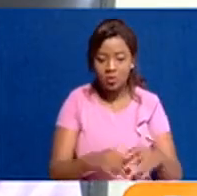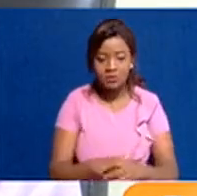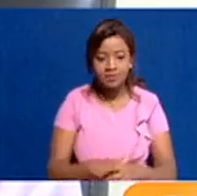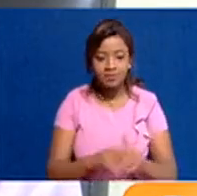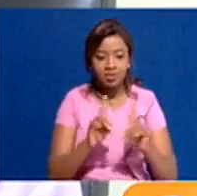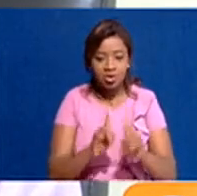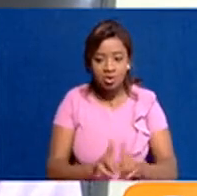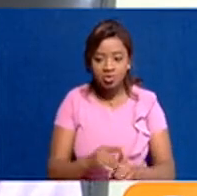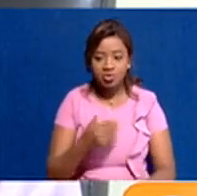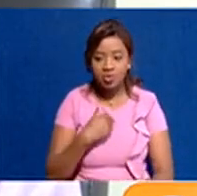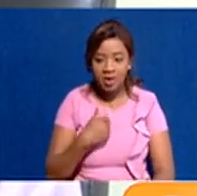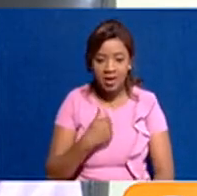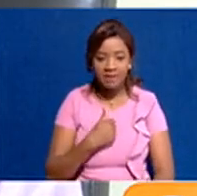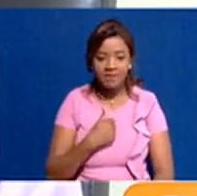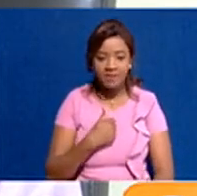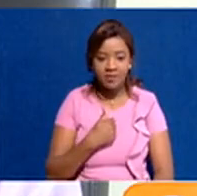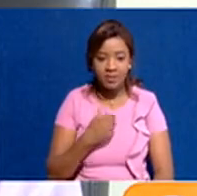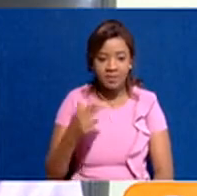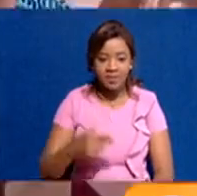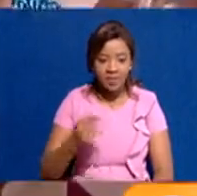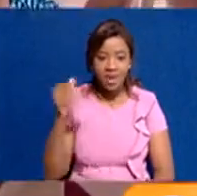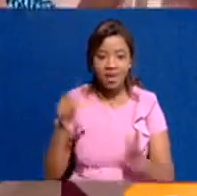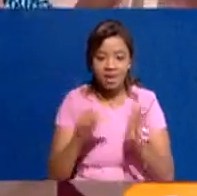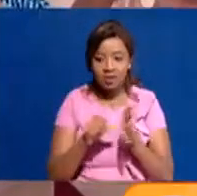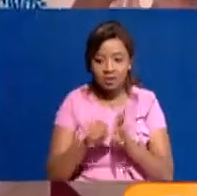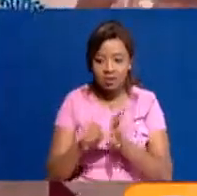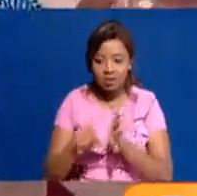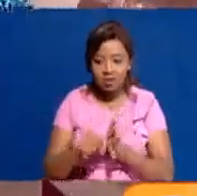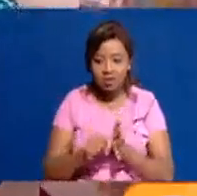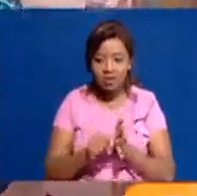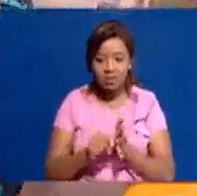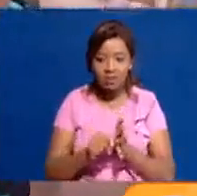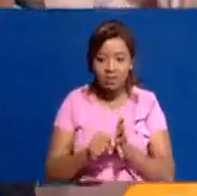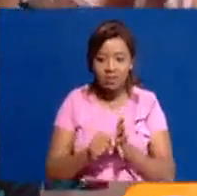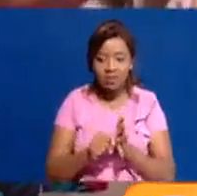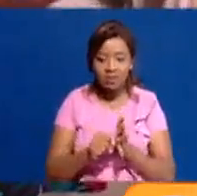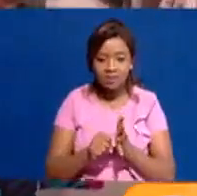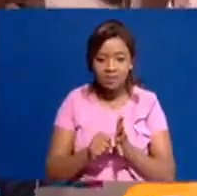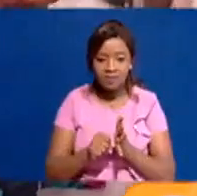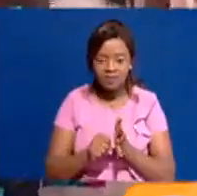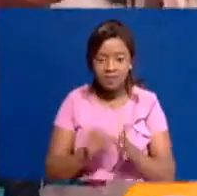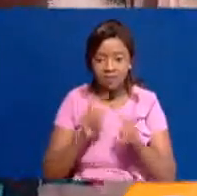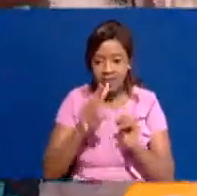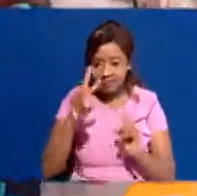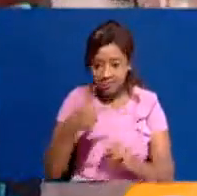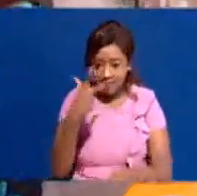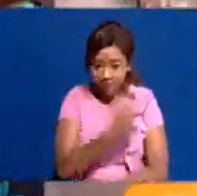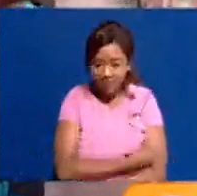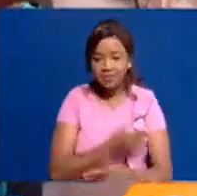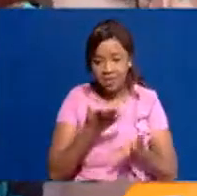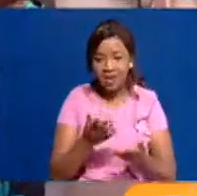high target towards getting at least one dose to every girl. But the second dose is what is the standard right